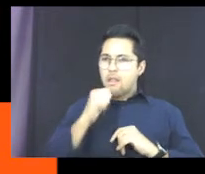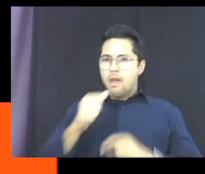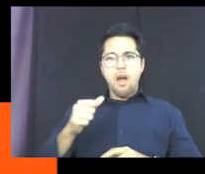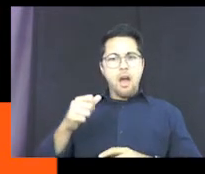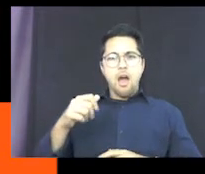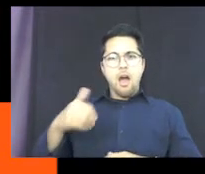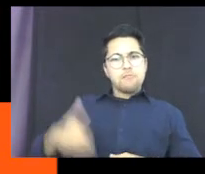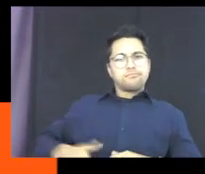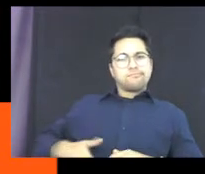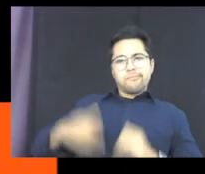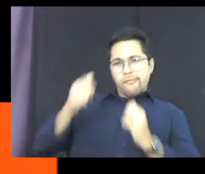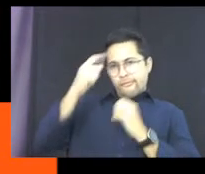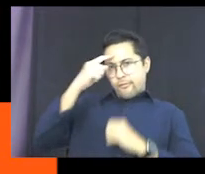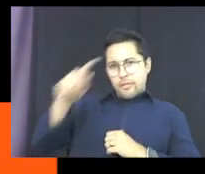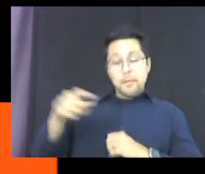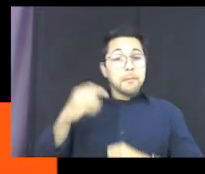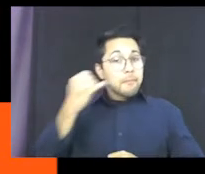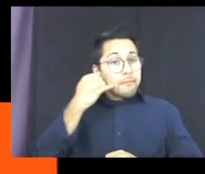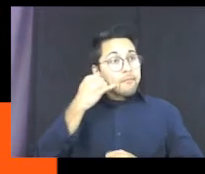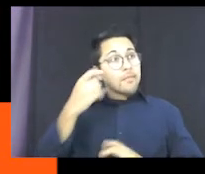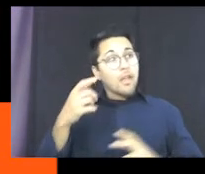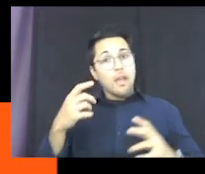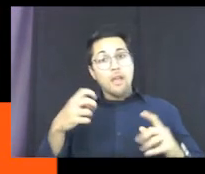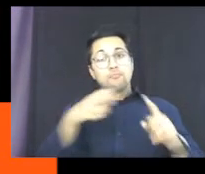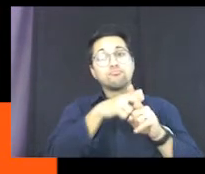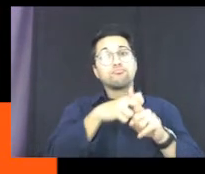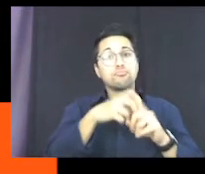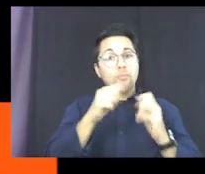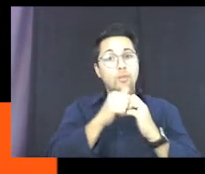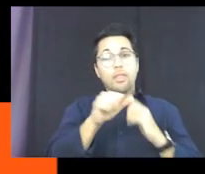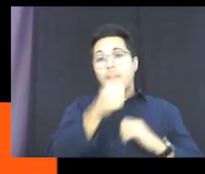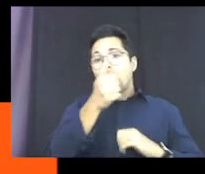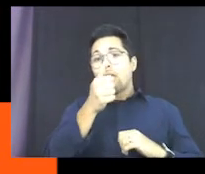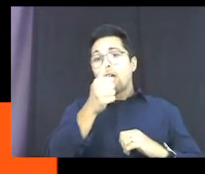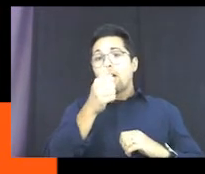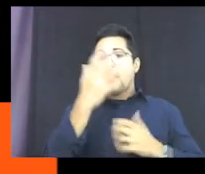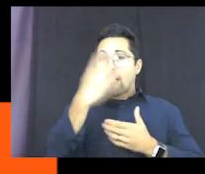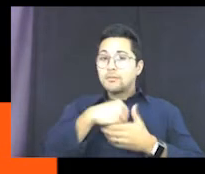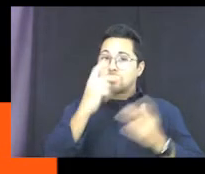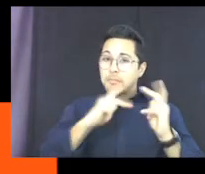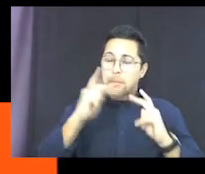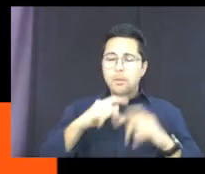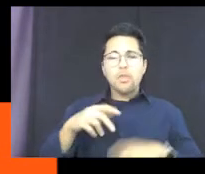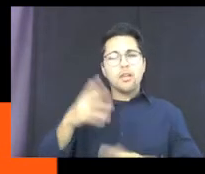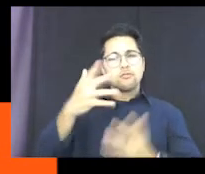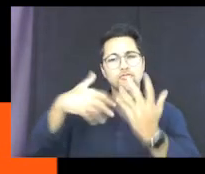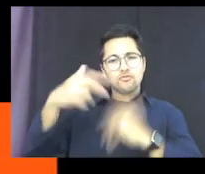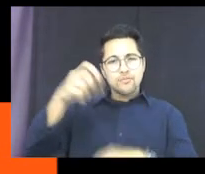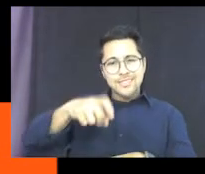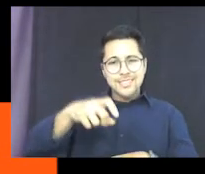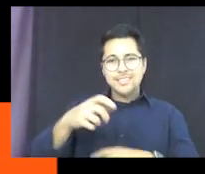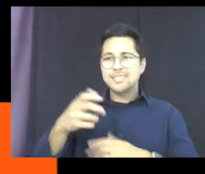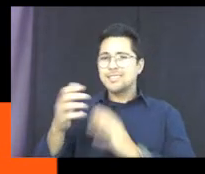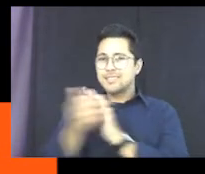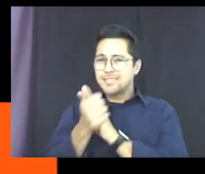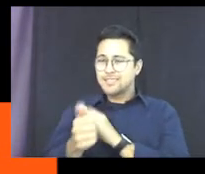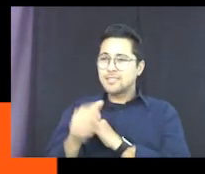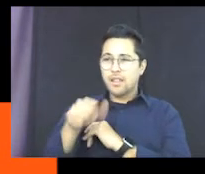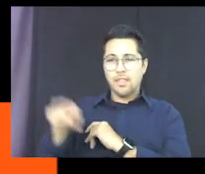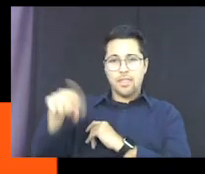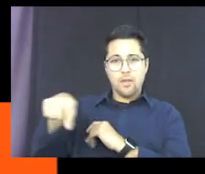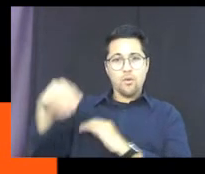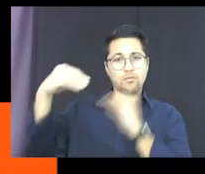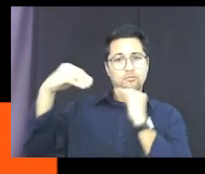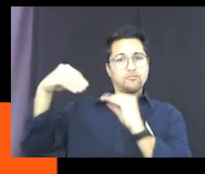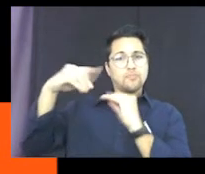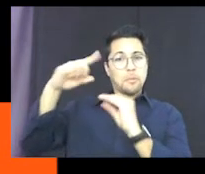that when they make friends with other autistic people, that the social needs and social skills that were taught to them